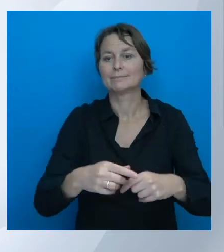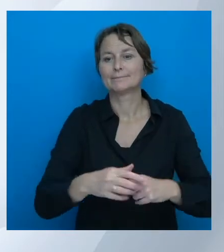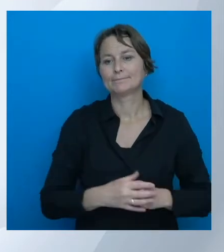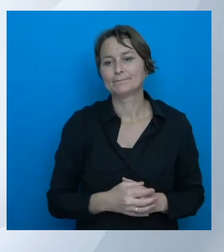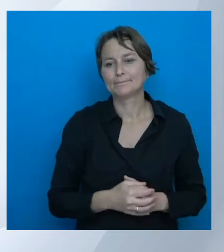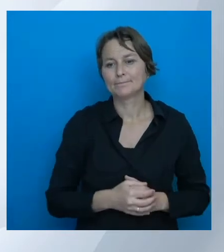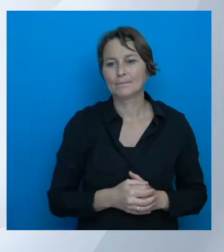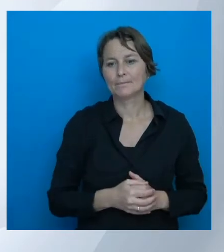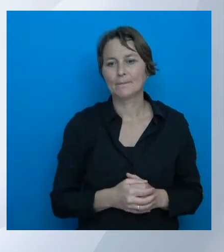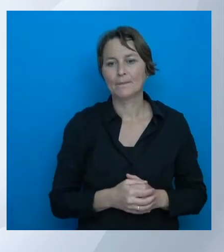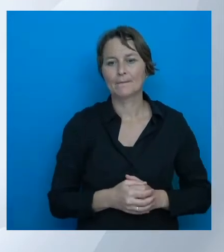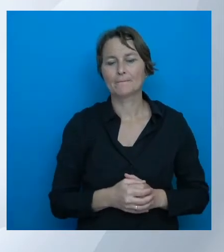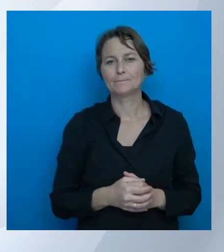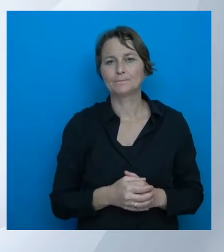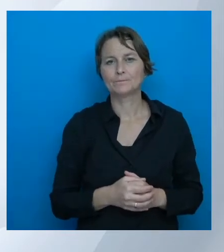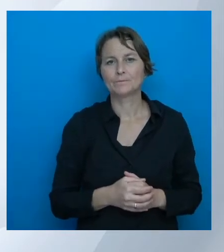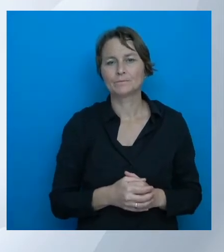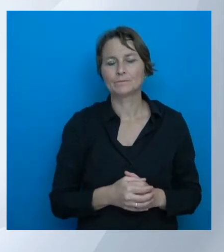should